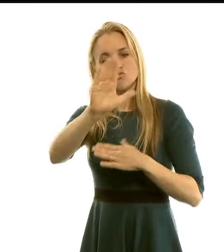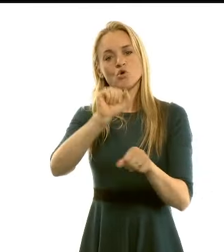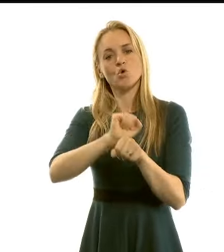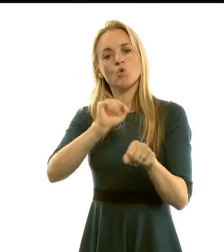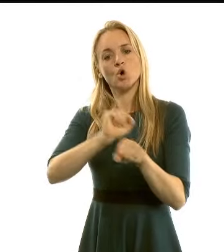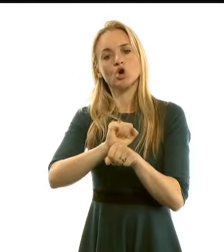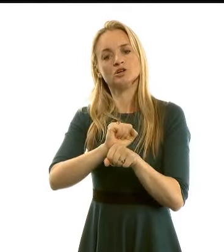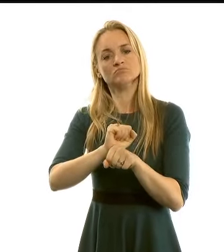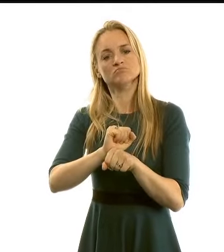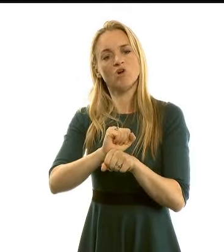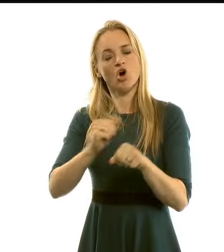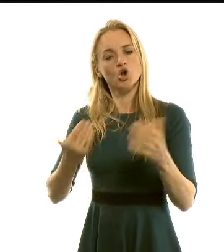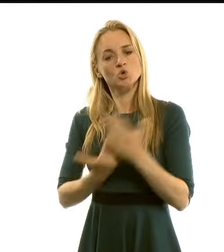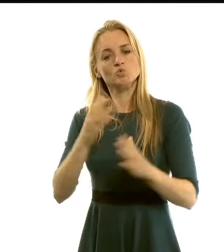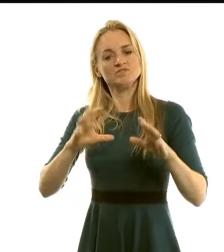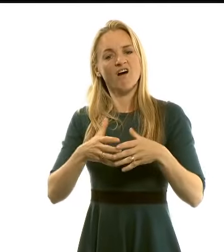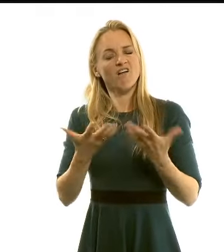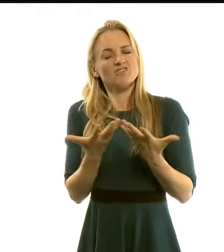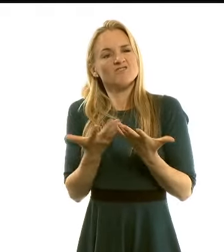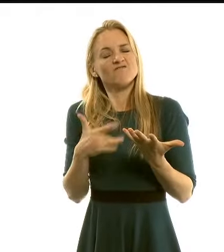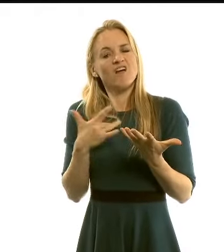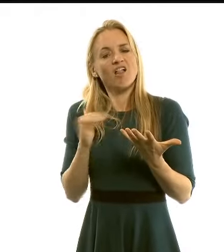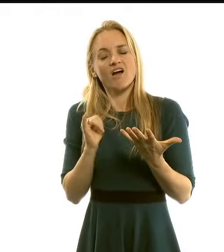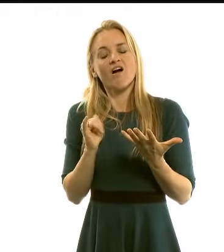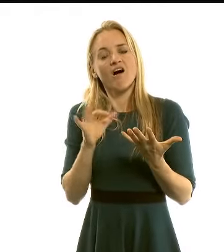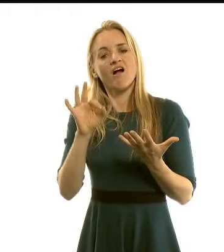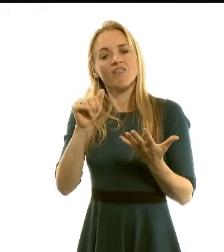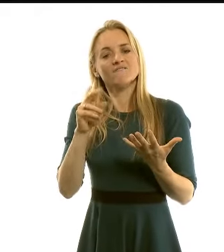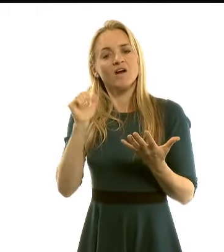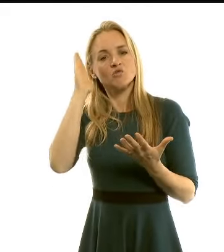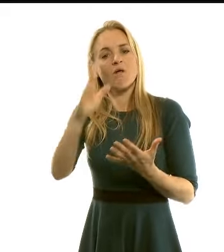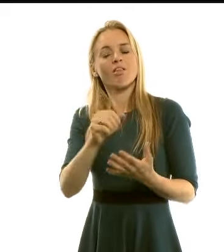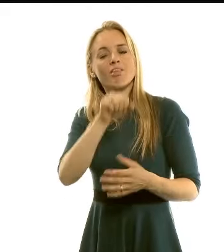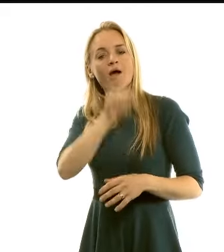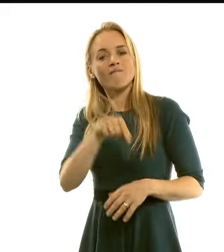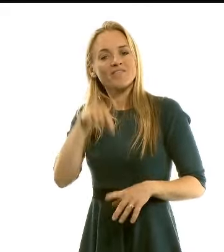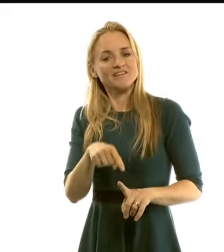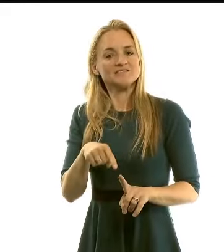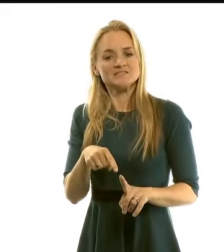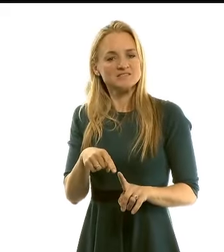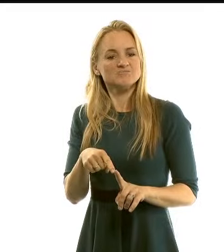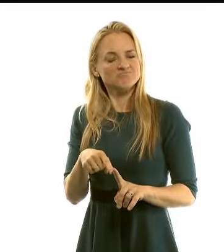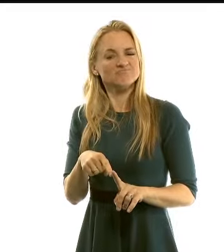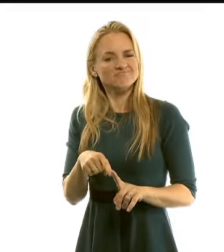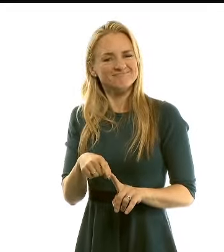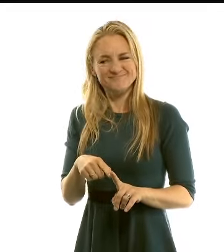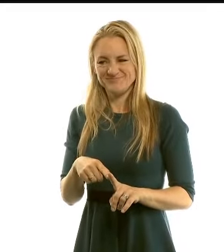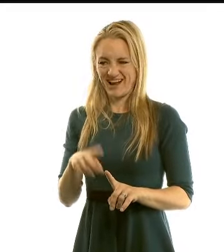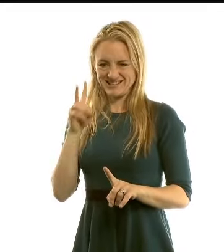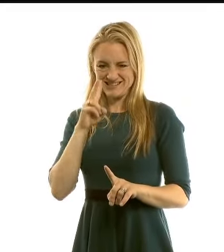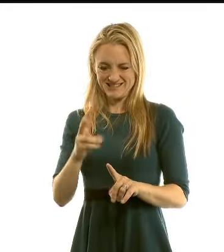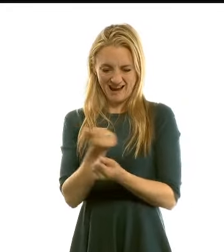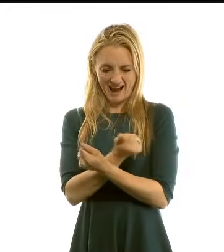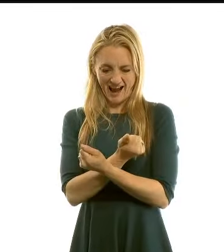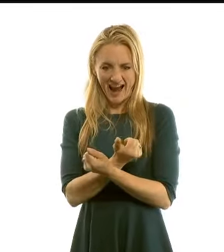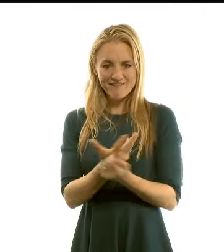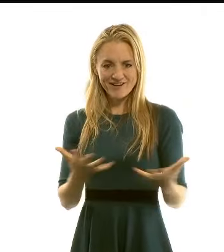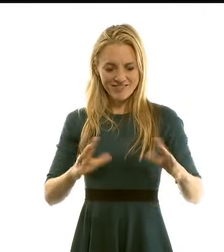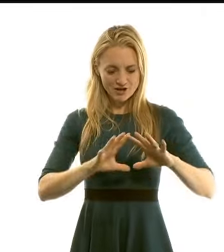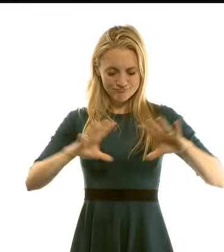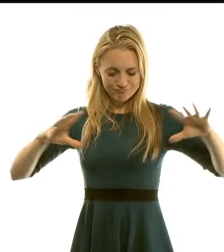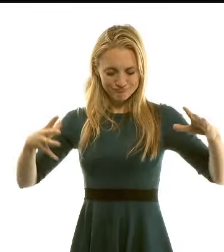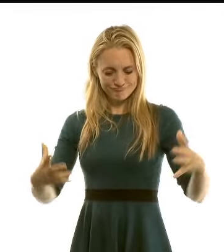feeling that the fans are gonna love this, and then you see all the models right in front of you, all the boxes in one space, and you